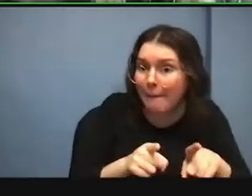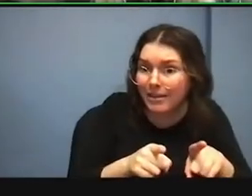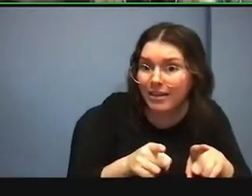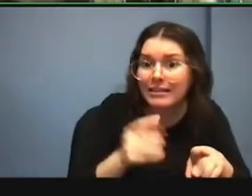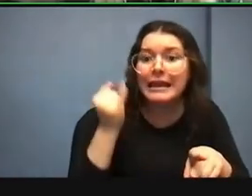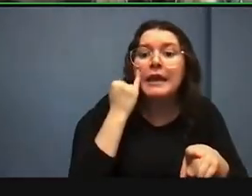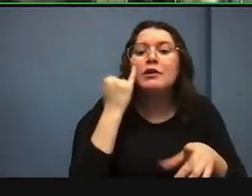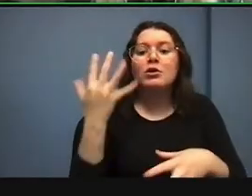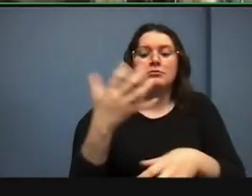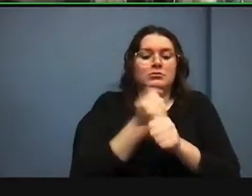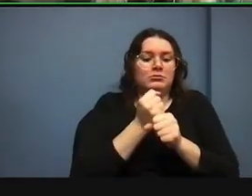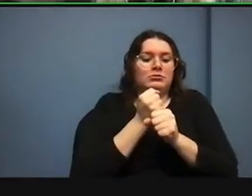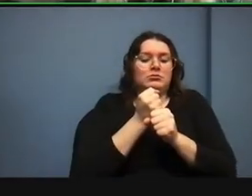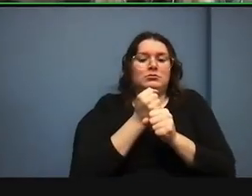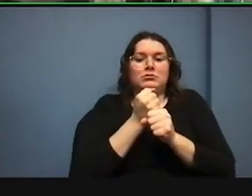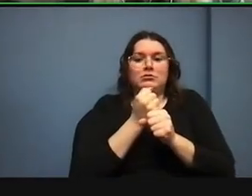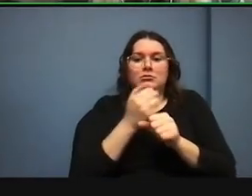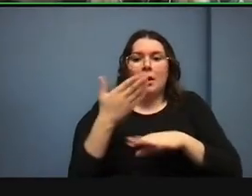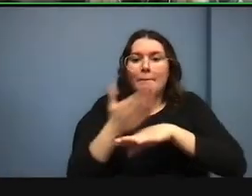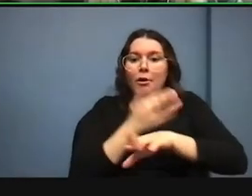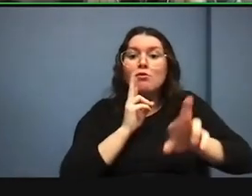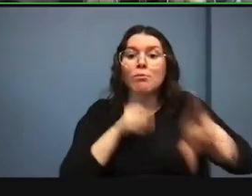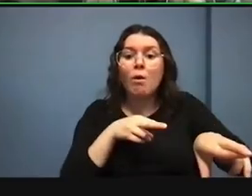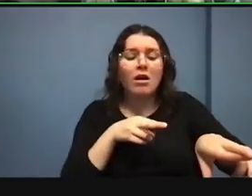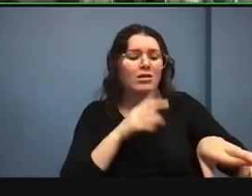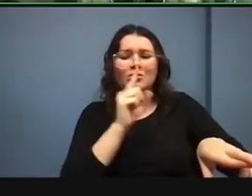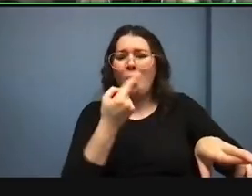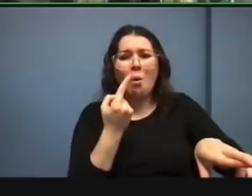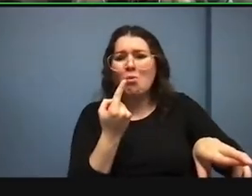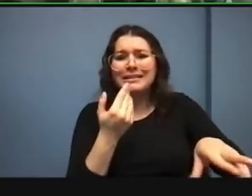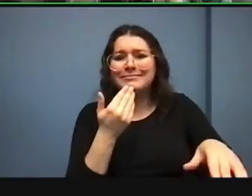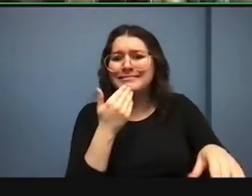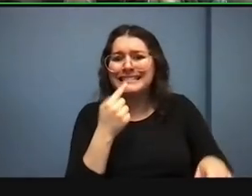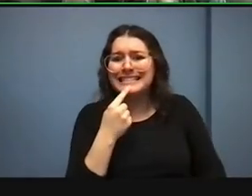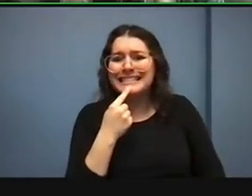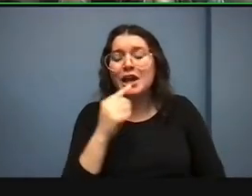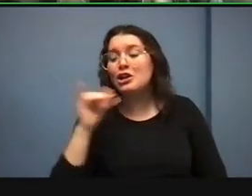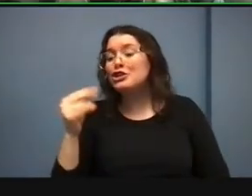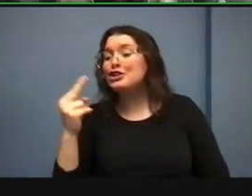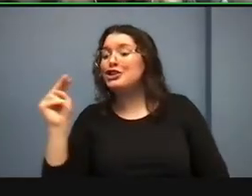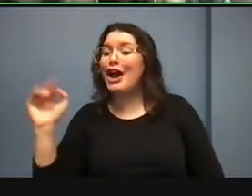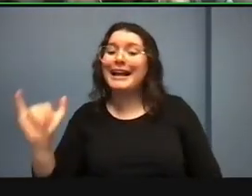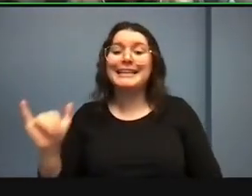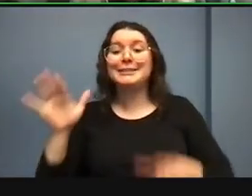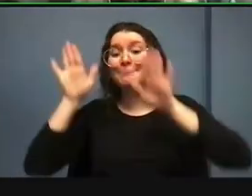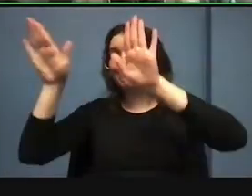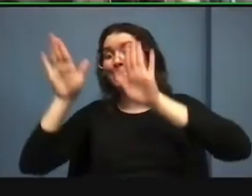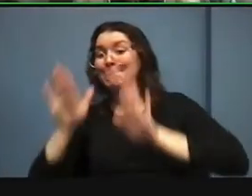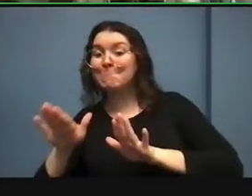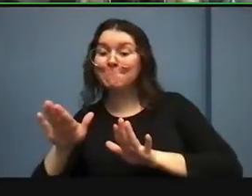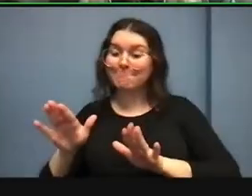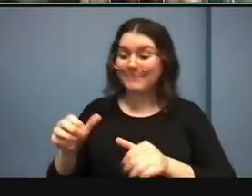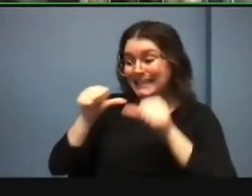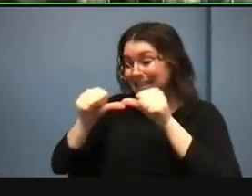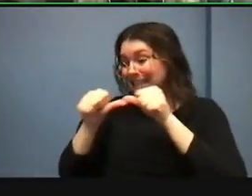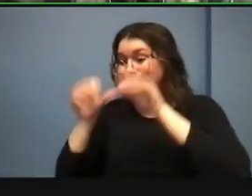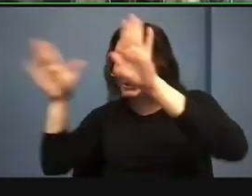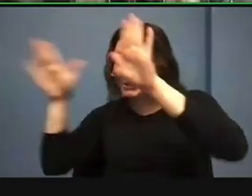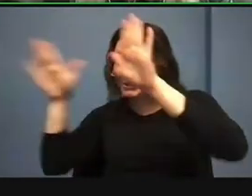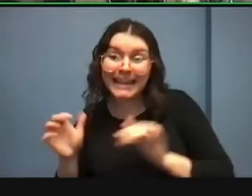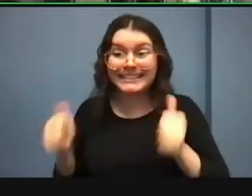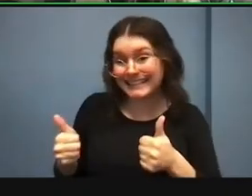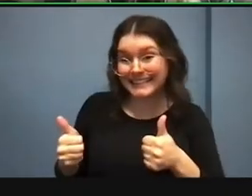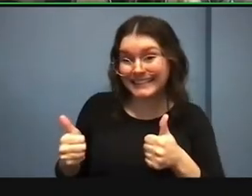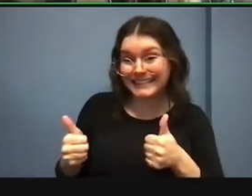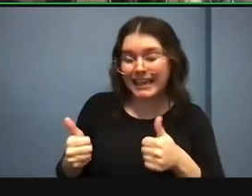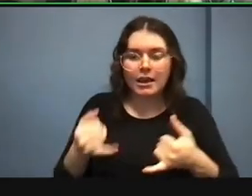you get a progress report and all it says is, Johnny's doing great, keep up the good work, Johnny. And then